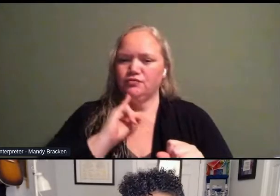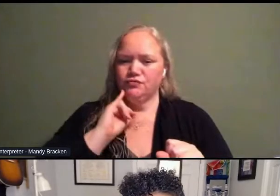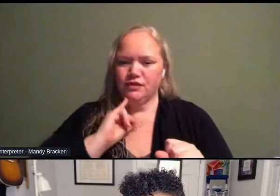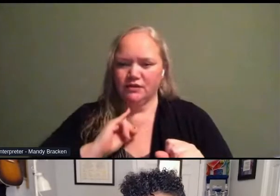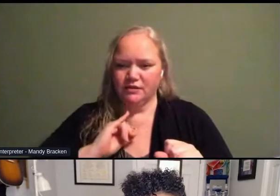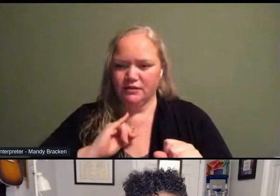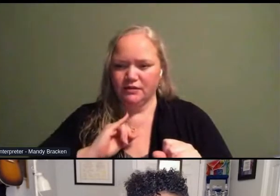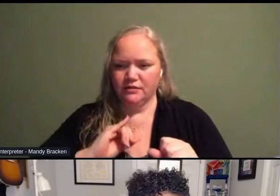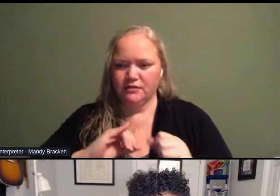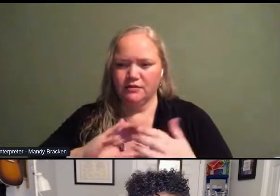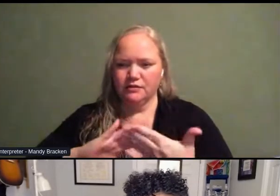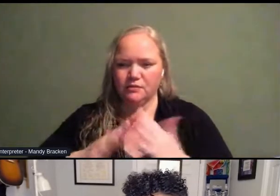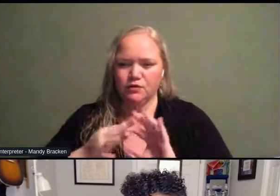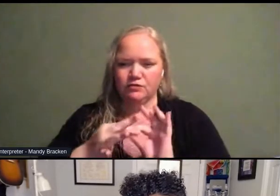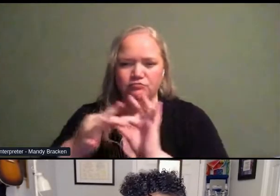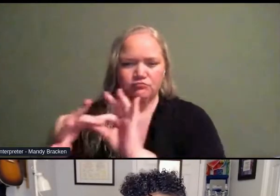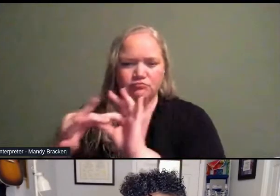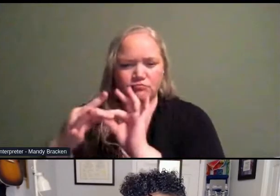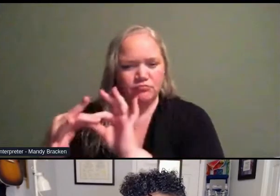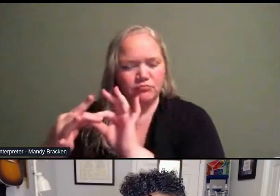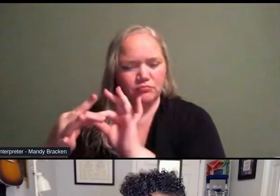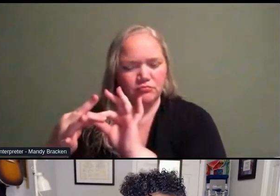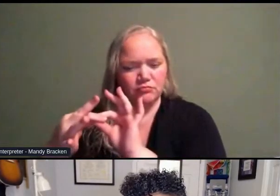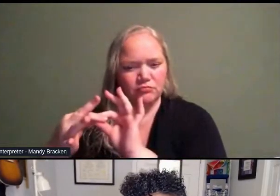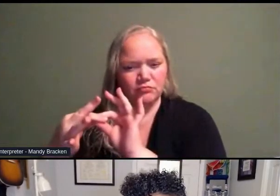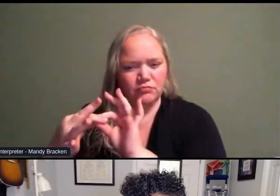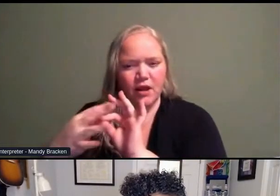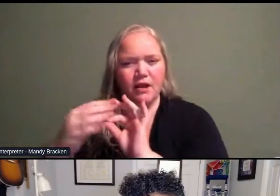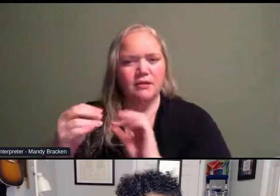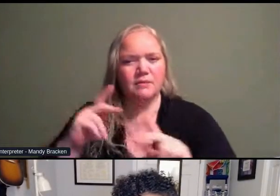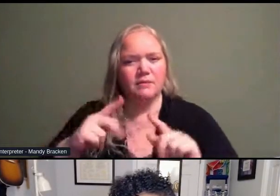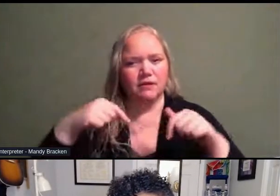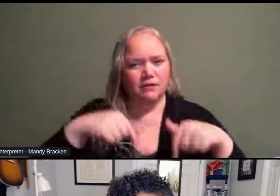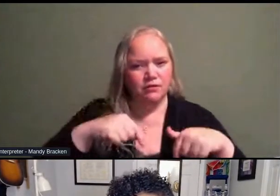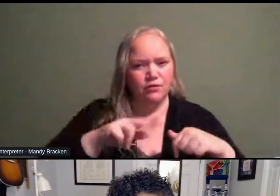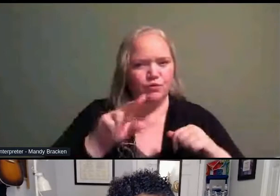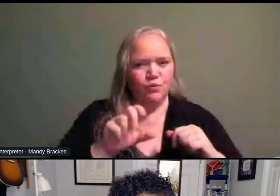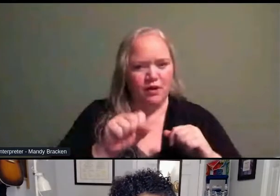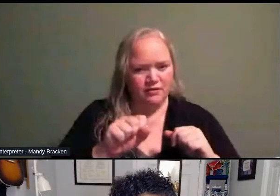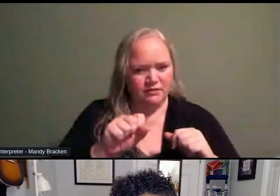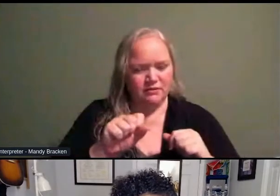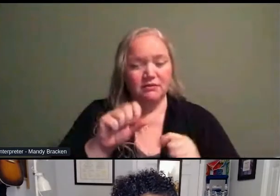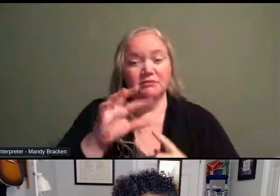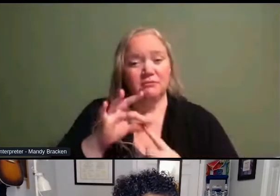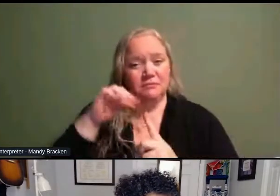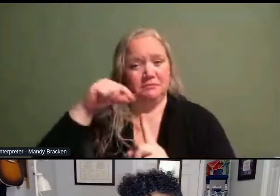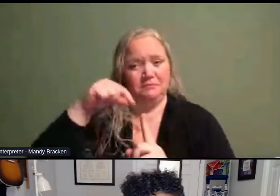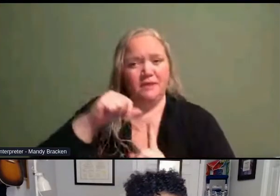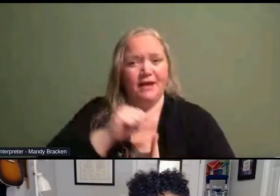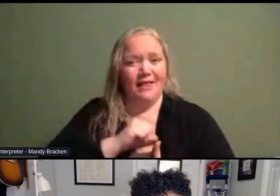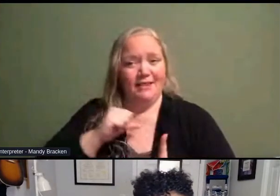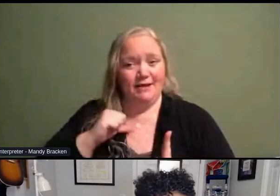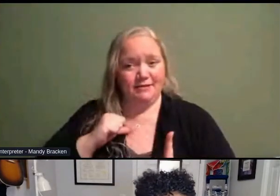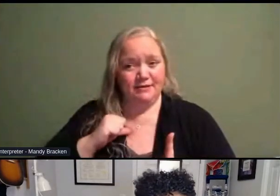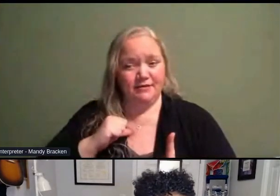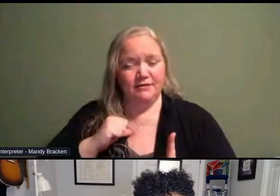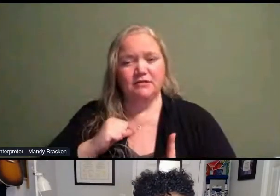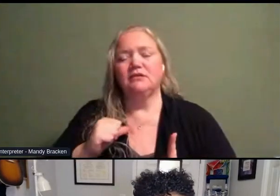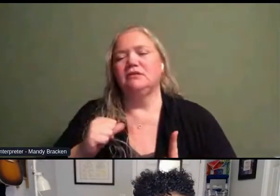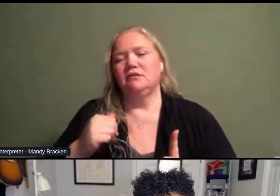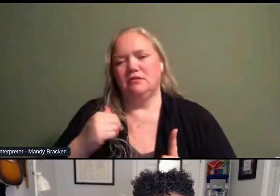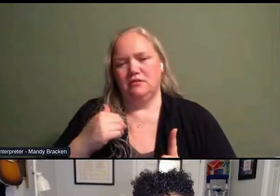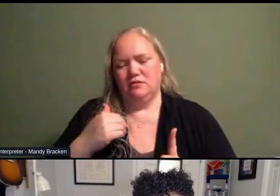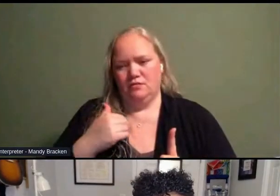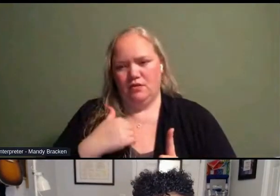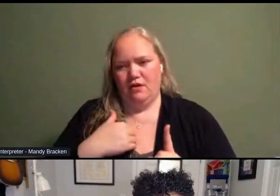of the United States. Specifically here in Atlanta, we have all of our program running. We have program for all ages,